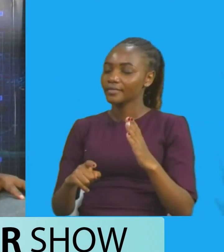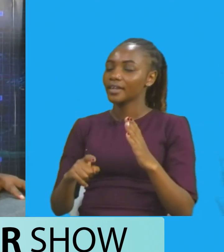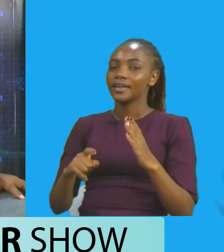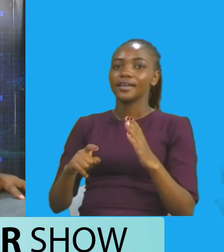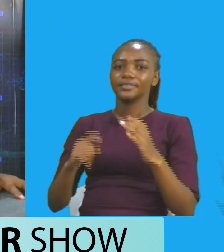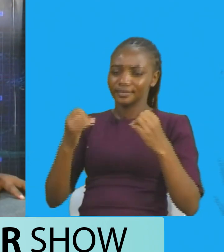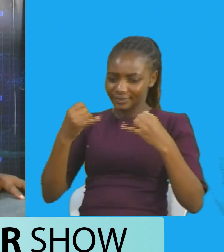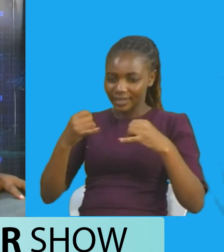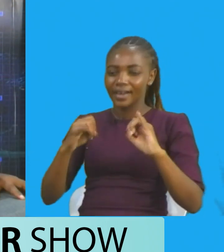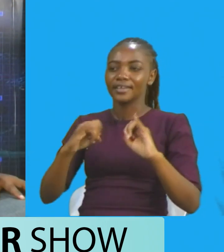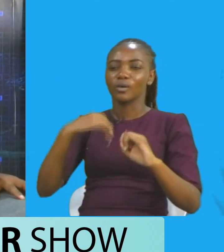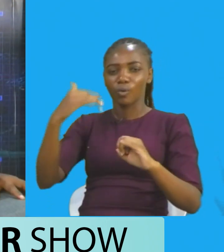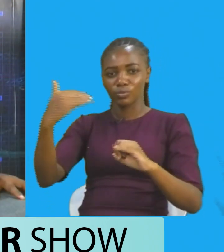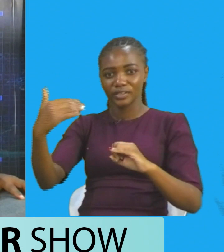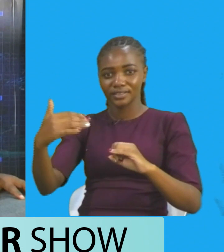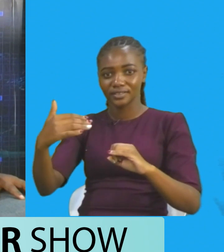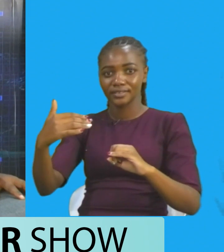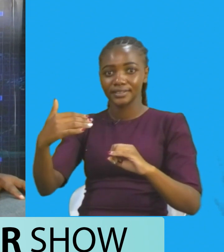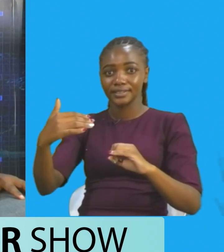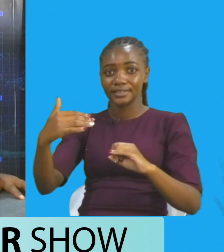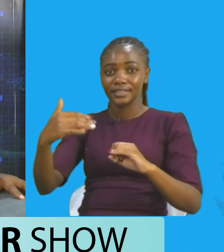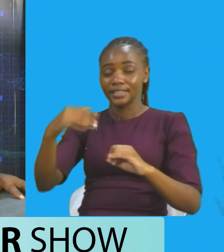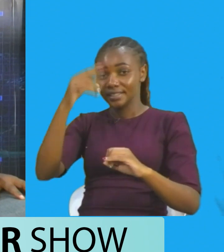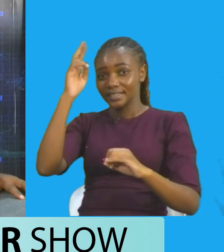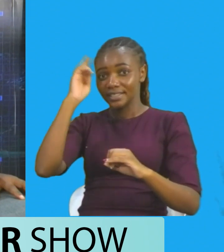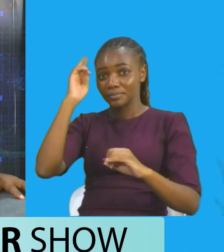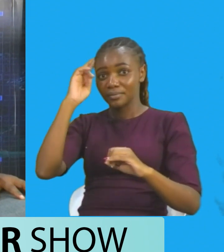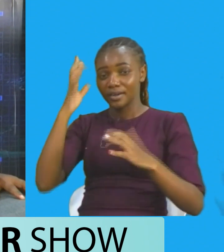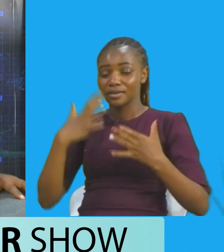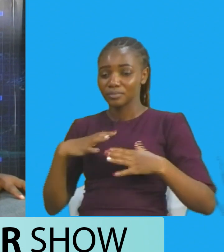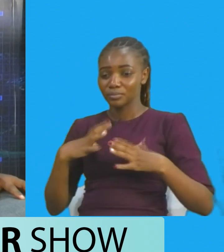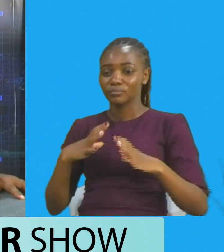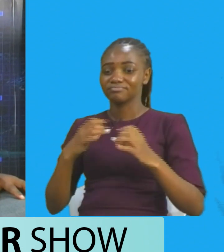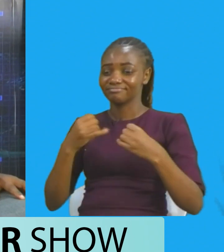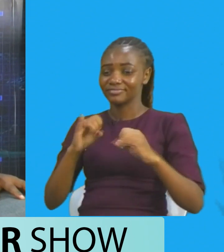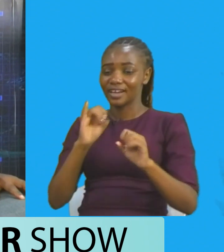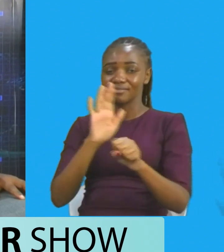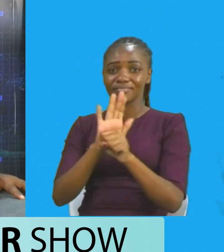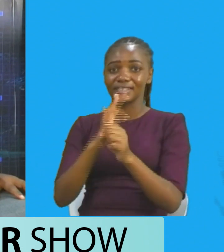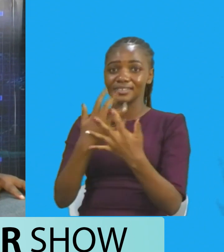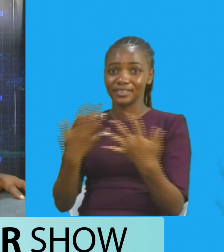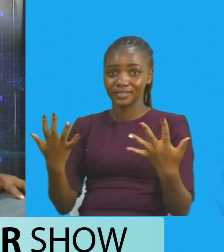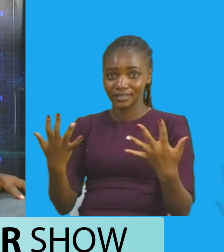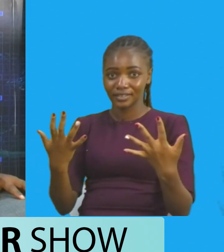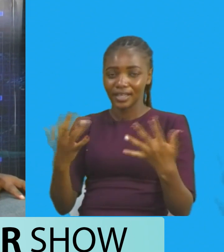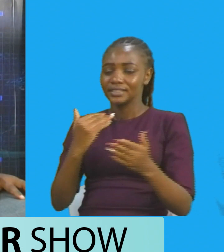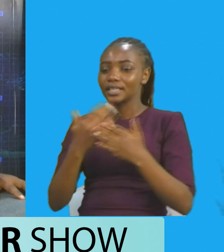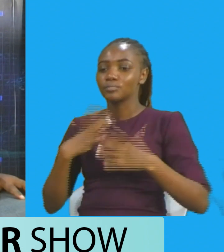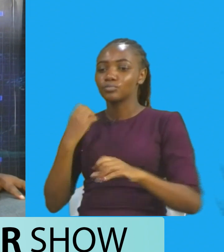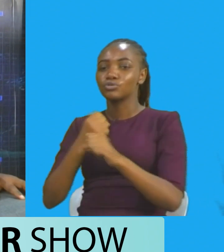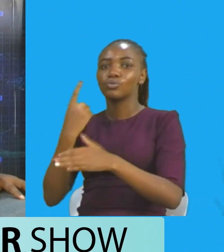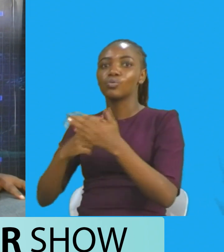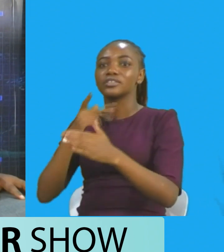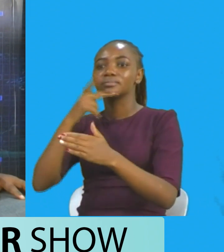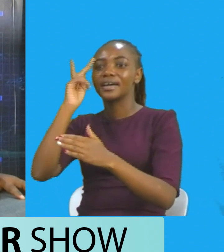want them to be, because most people have been doing their parents' courses. They're be doing what their parents want. But I would